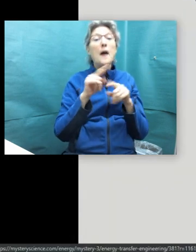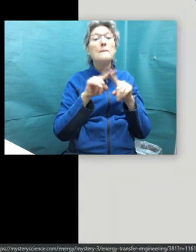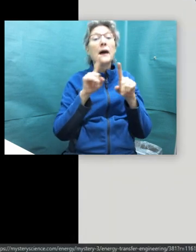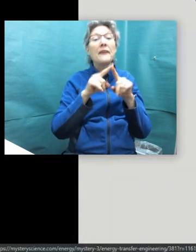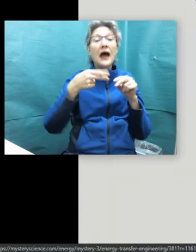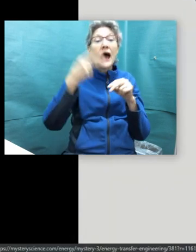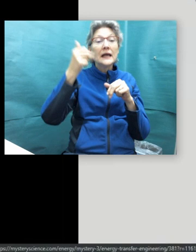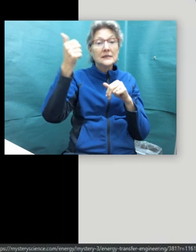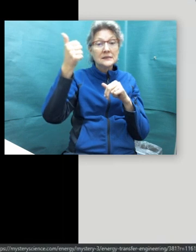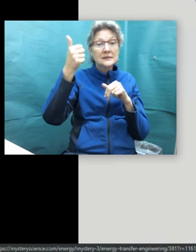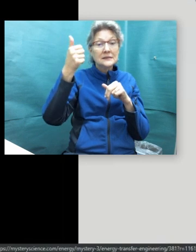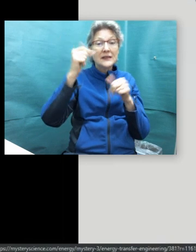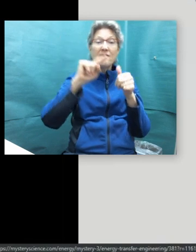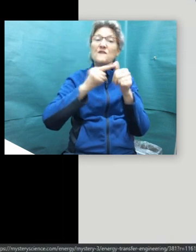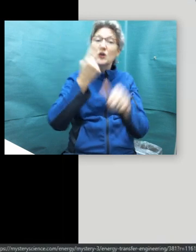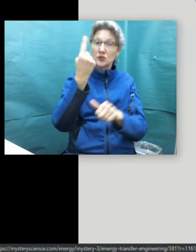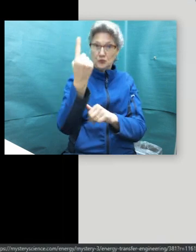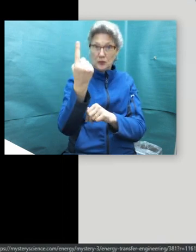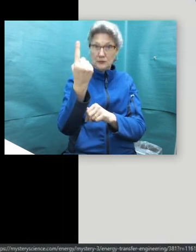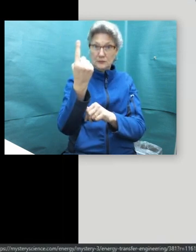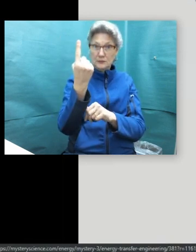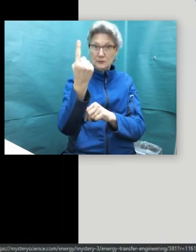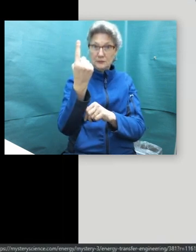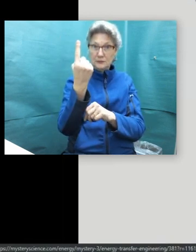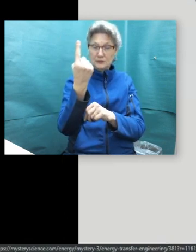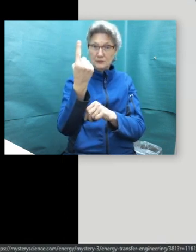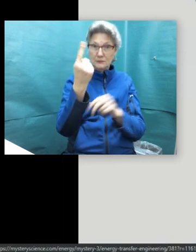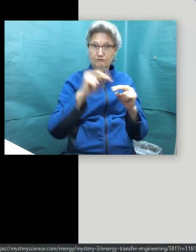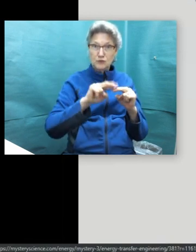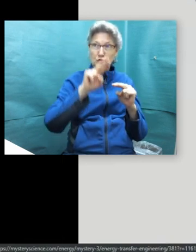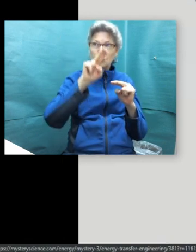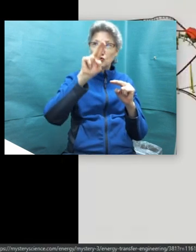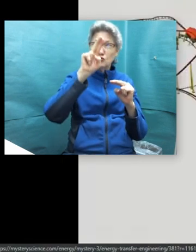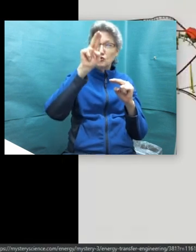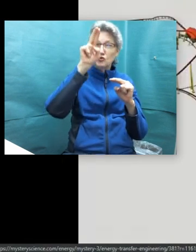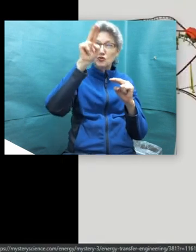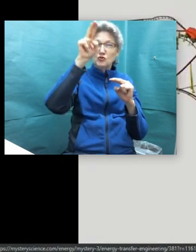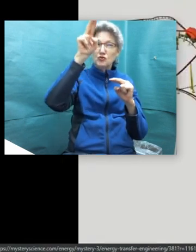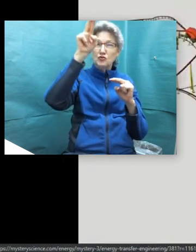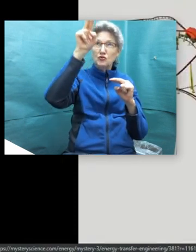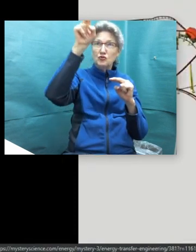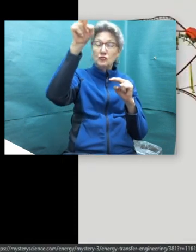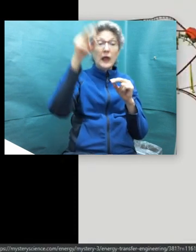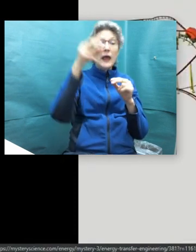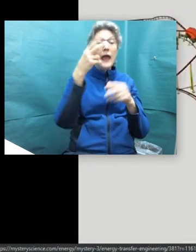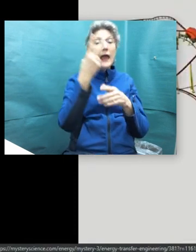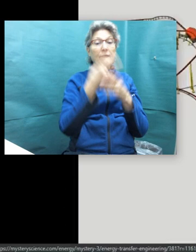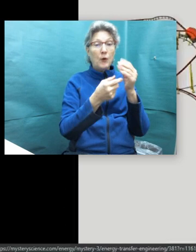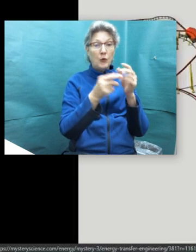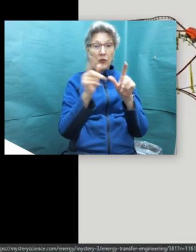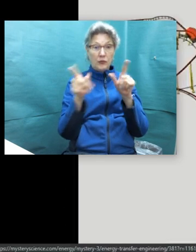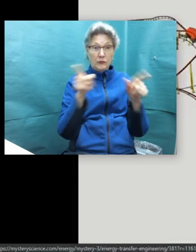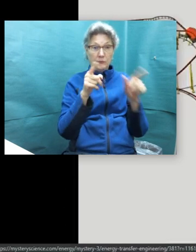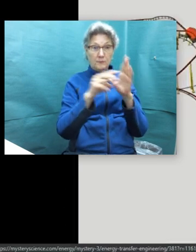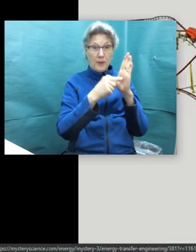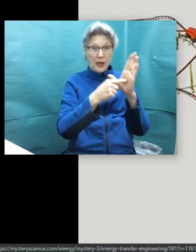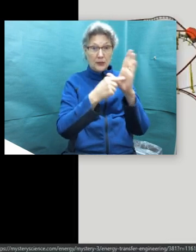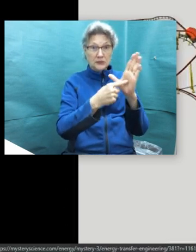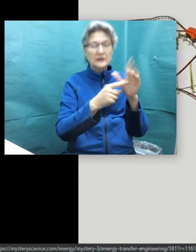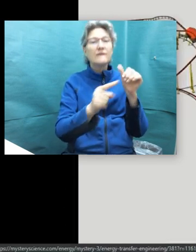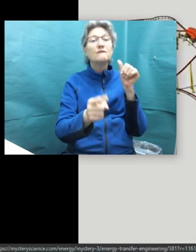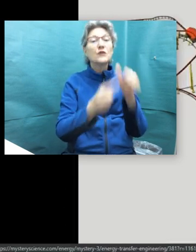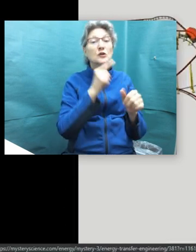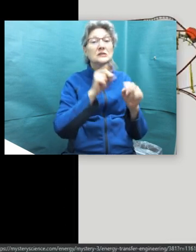the highest of them all was this first hill that the roller coaster goes up. So in both of the layouts we looked at, the first hill